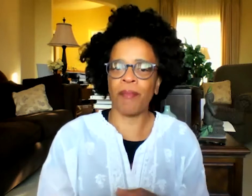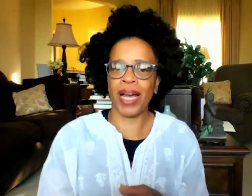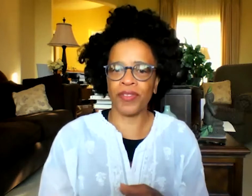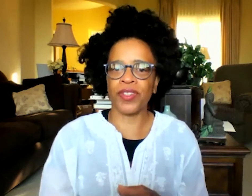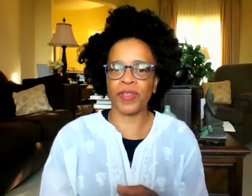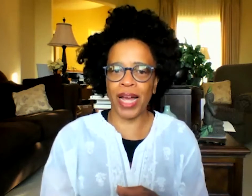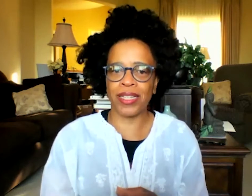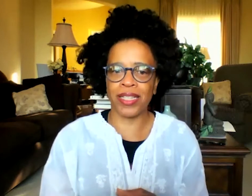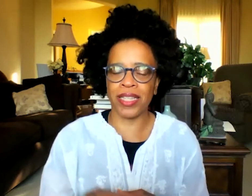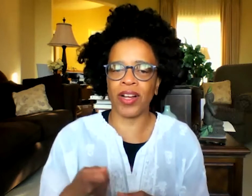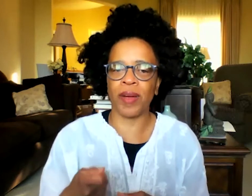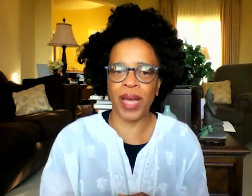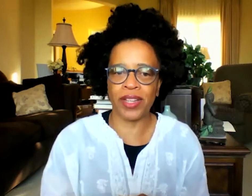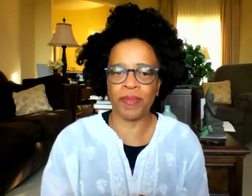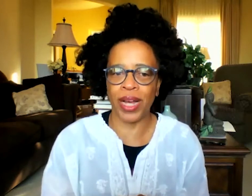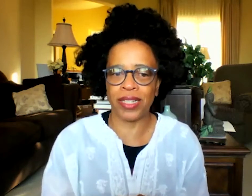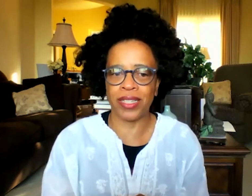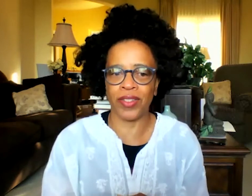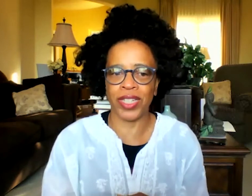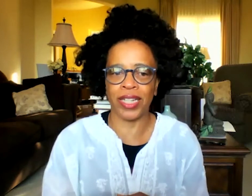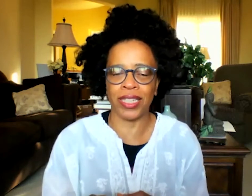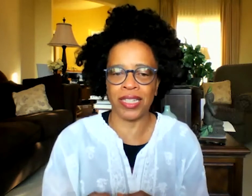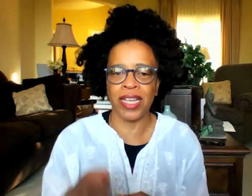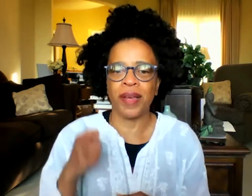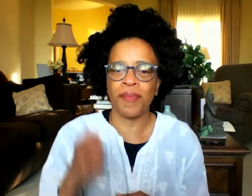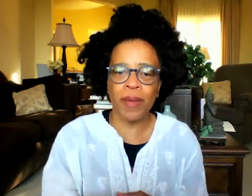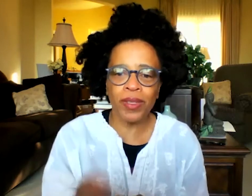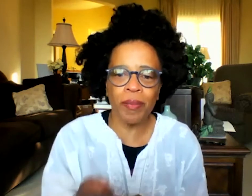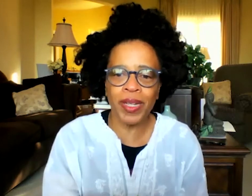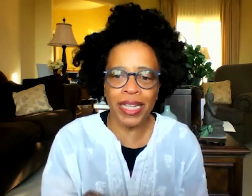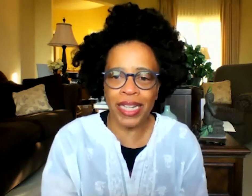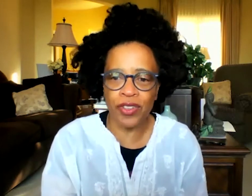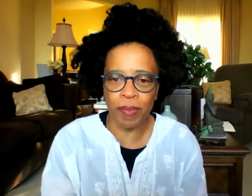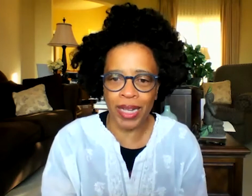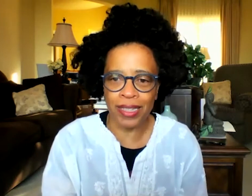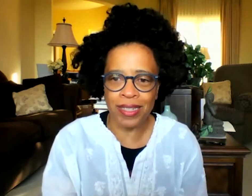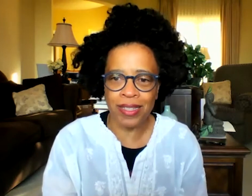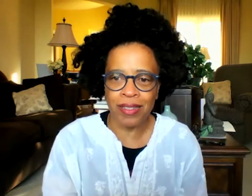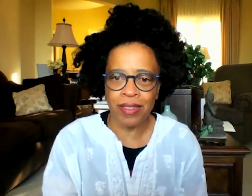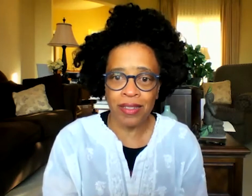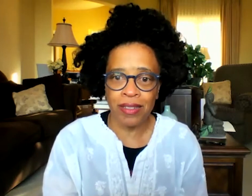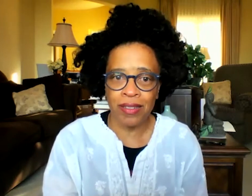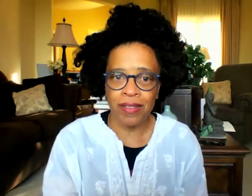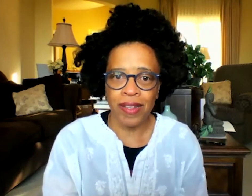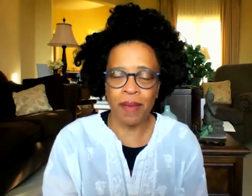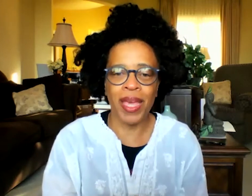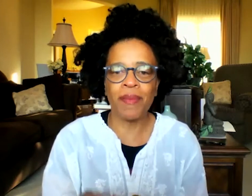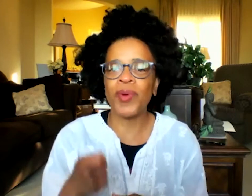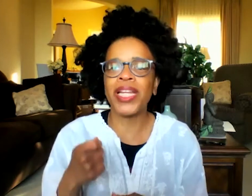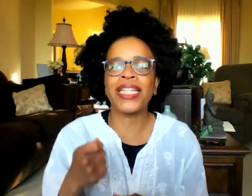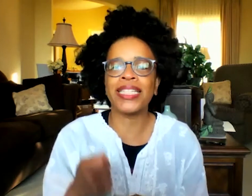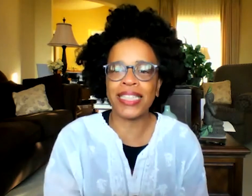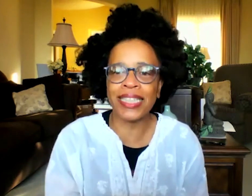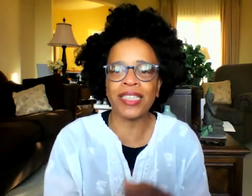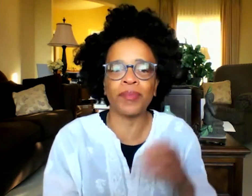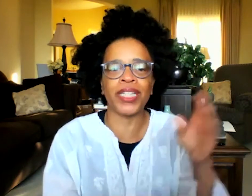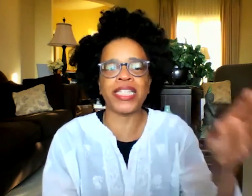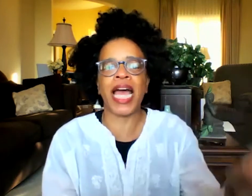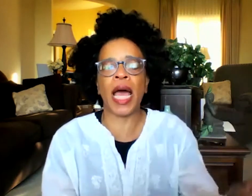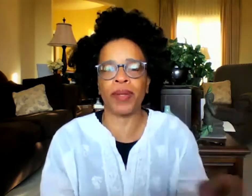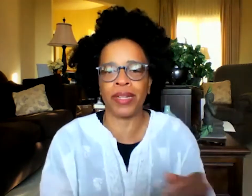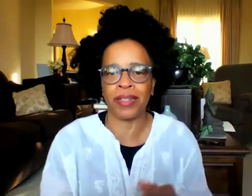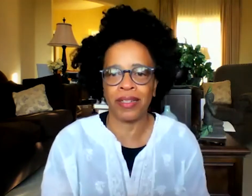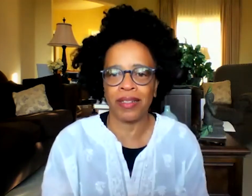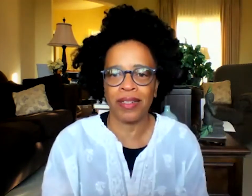Maybe our mindfulness practices, our compassion practices are telling us people are being injured by this. And maybe we didn't intend it,